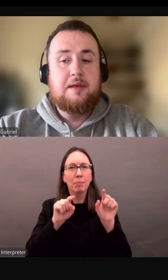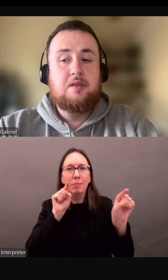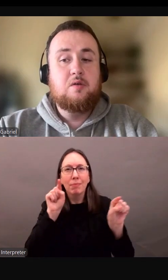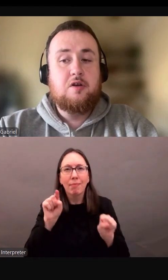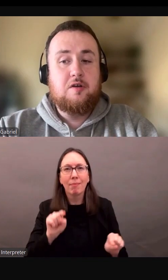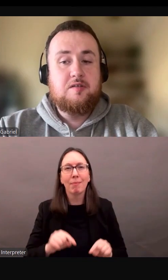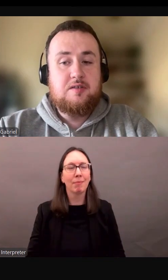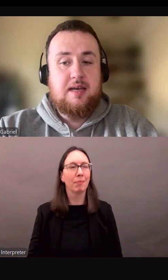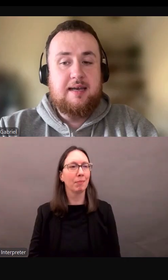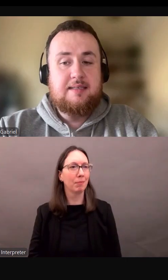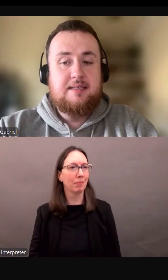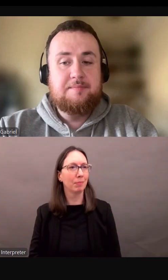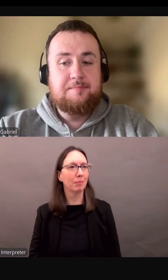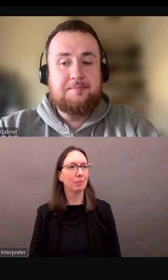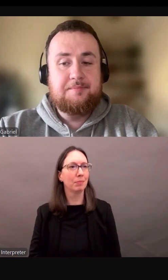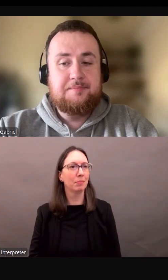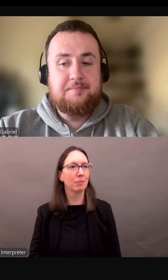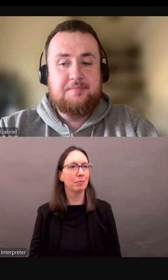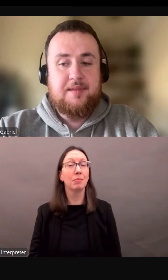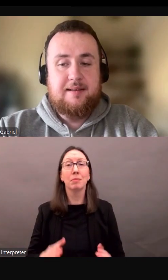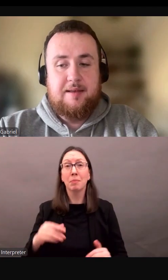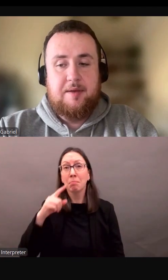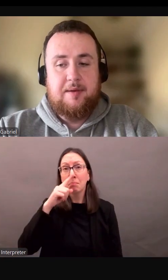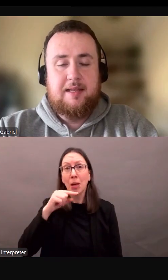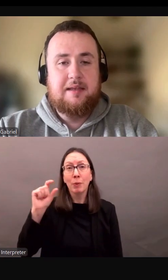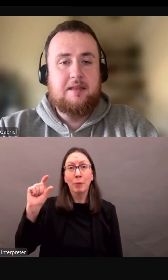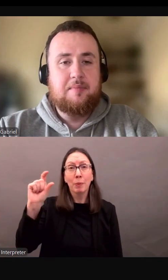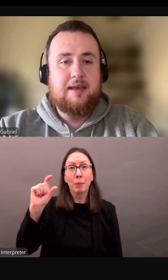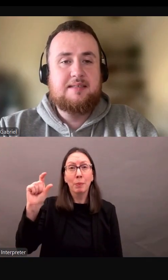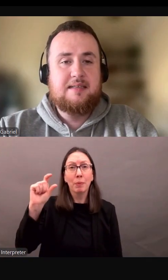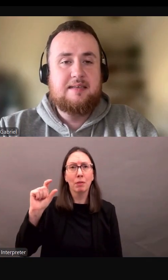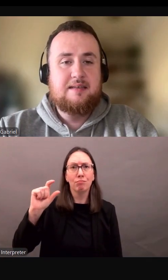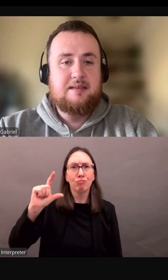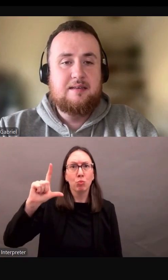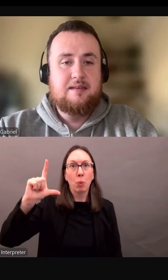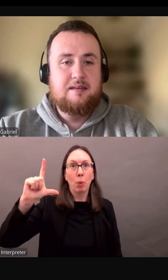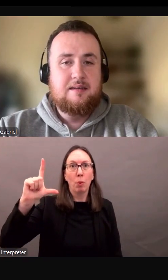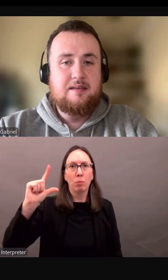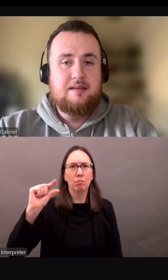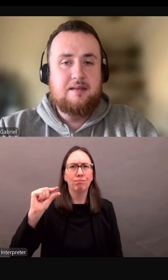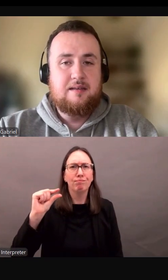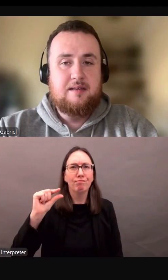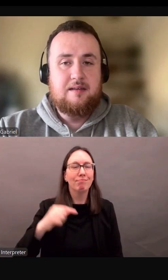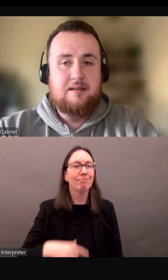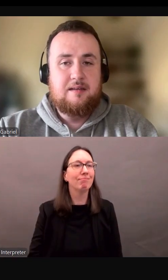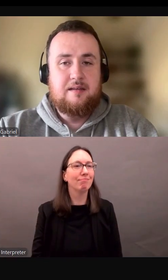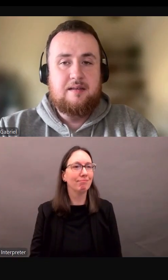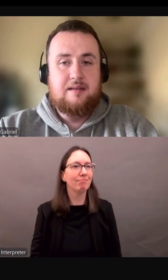We can do cursor size. Let me make it the biggest.